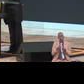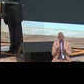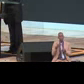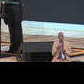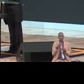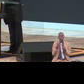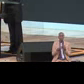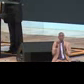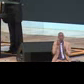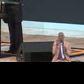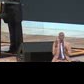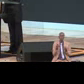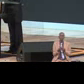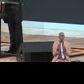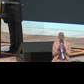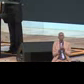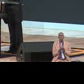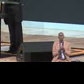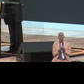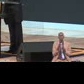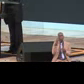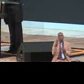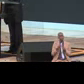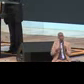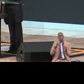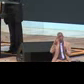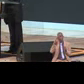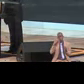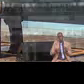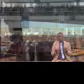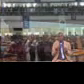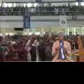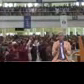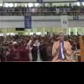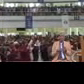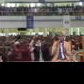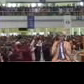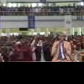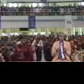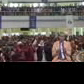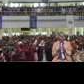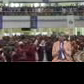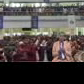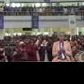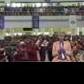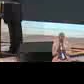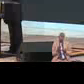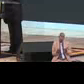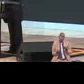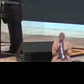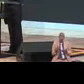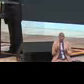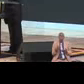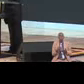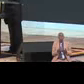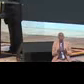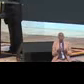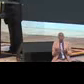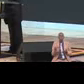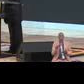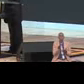and every sister, for every boy and every girl, even those who